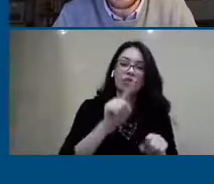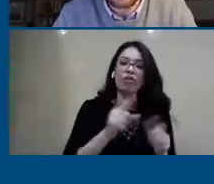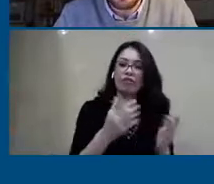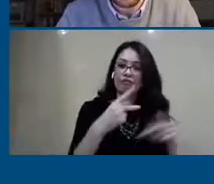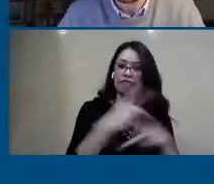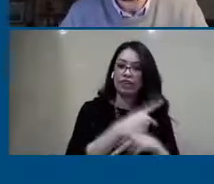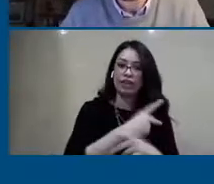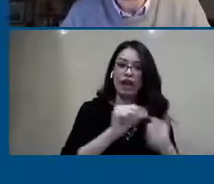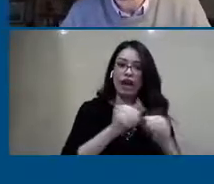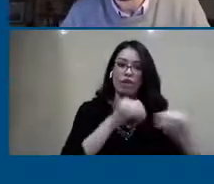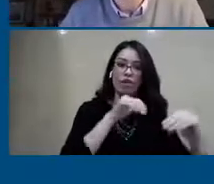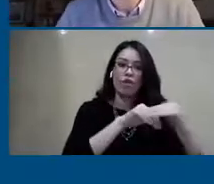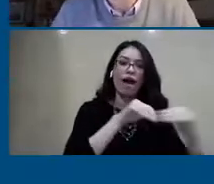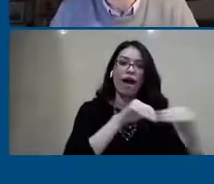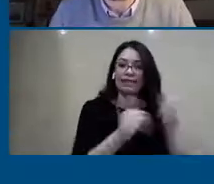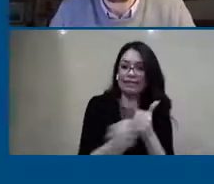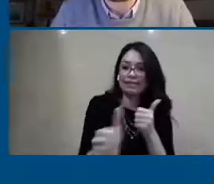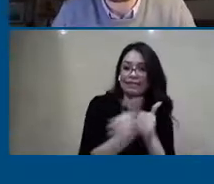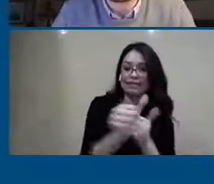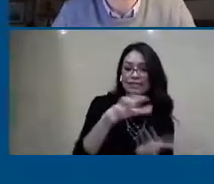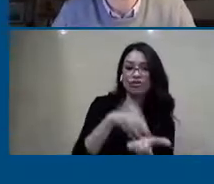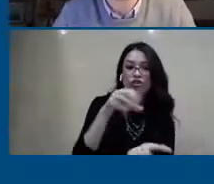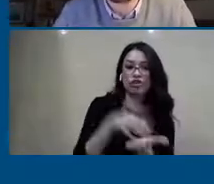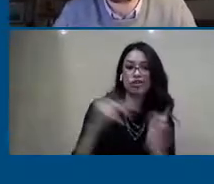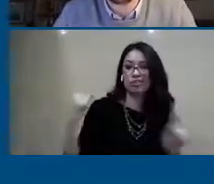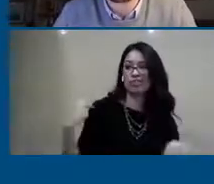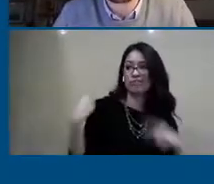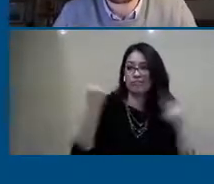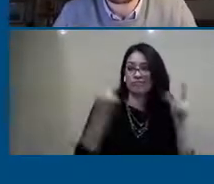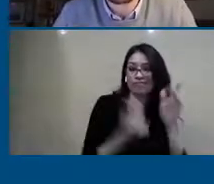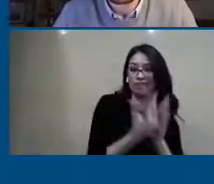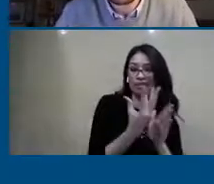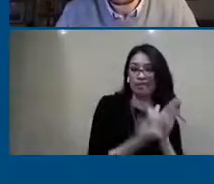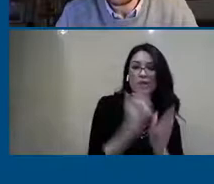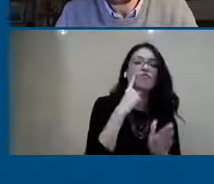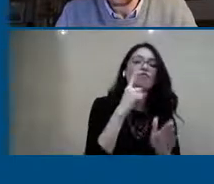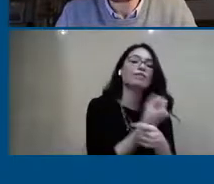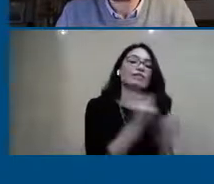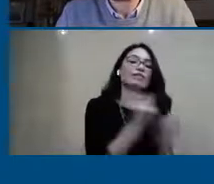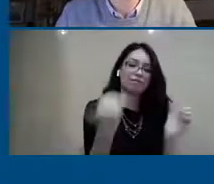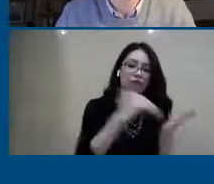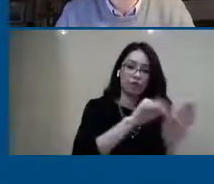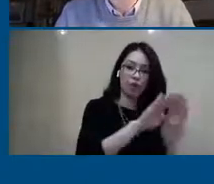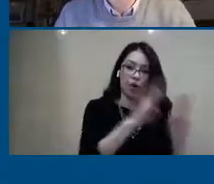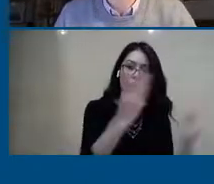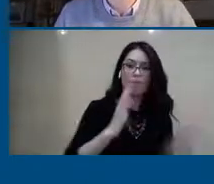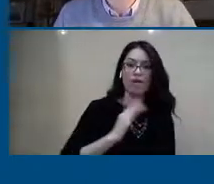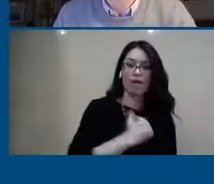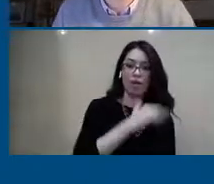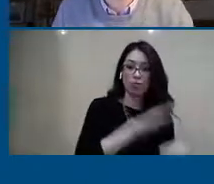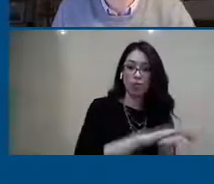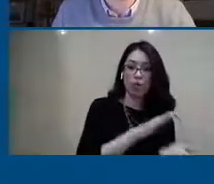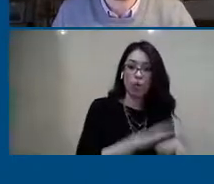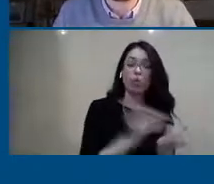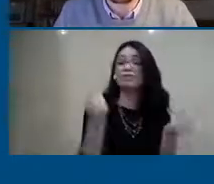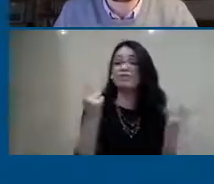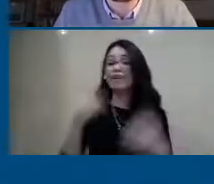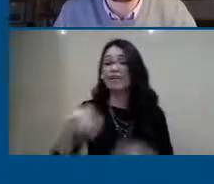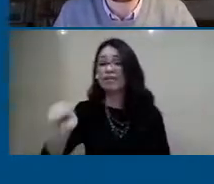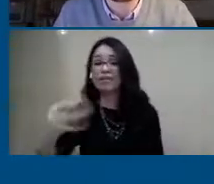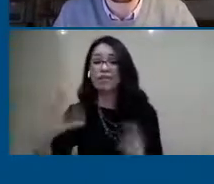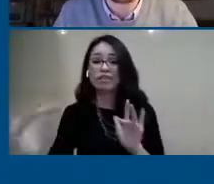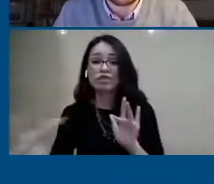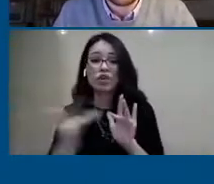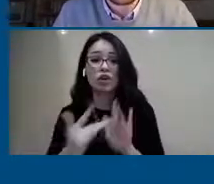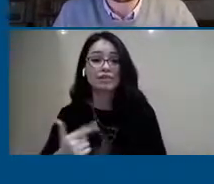since last spring for the requisite support to safely reopen our schools. Many of you have reached out to my office to understand what efforts